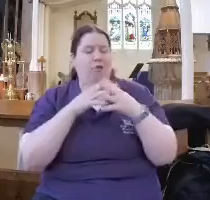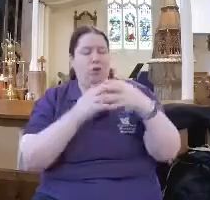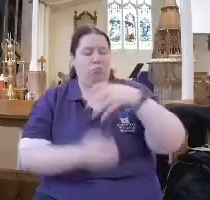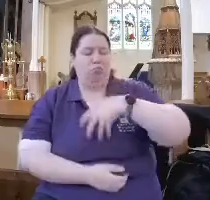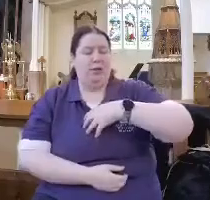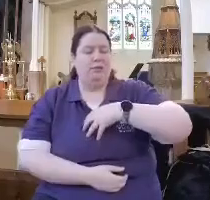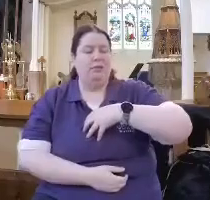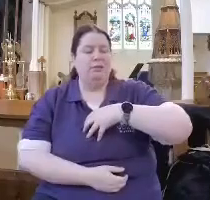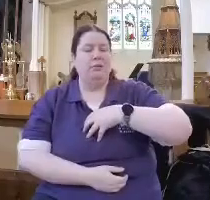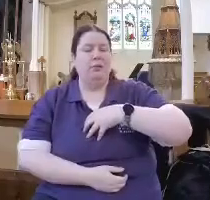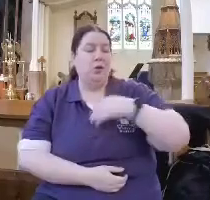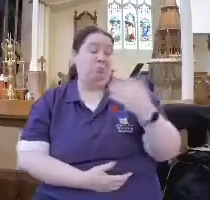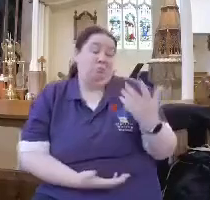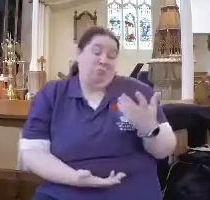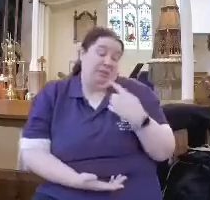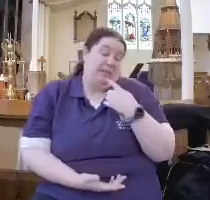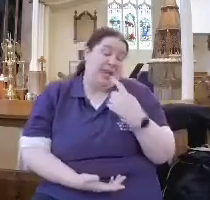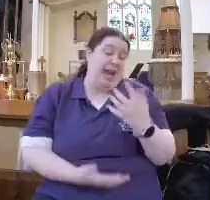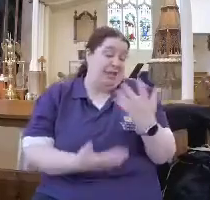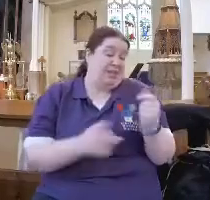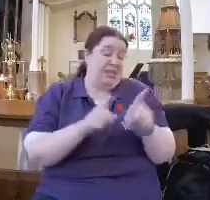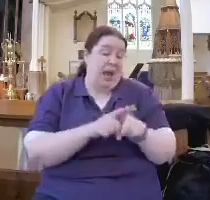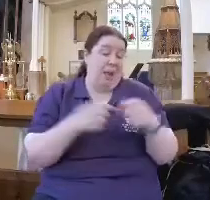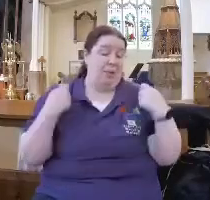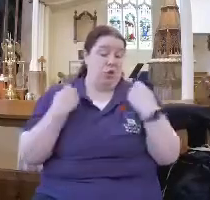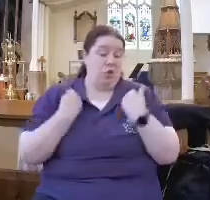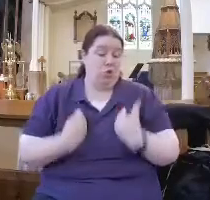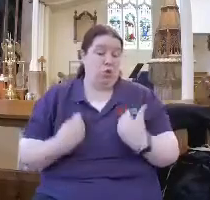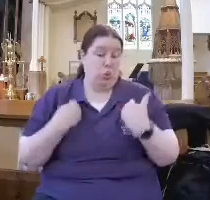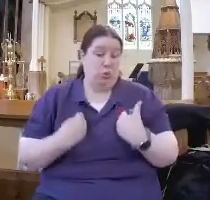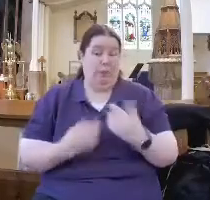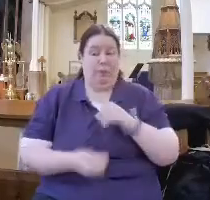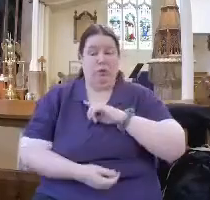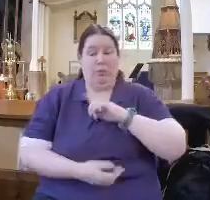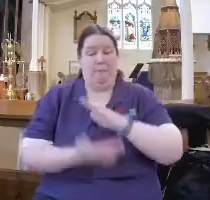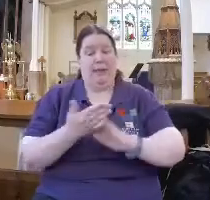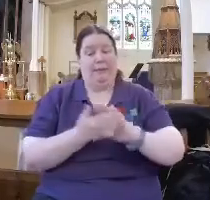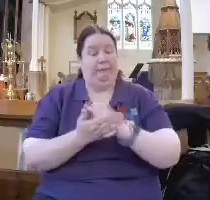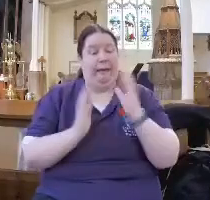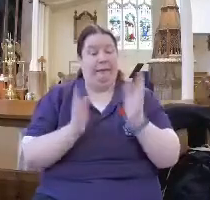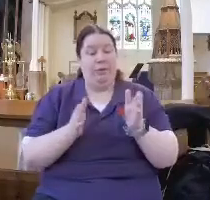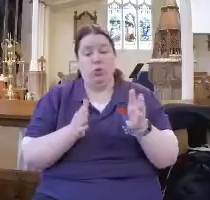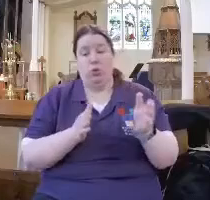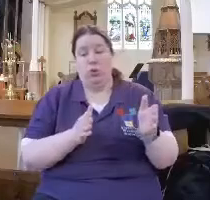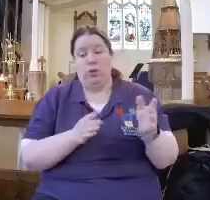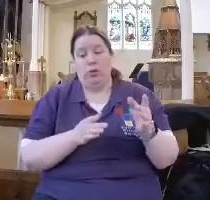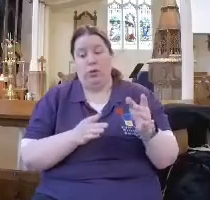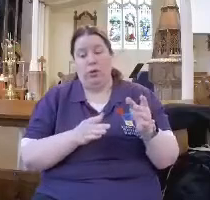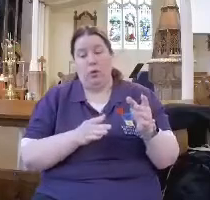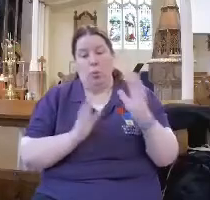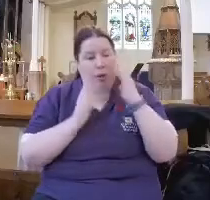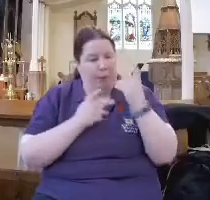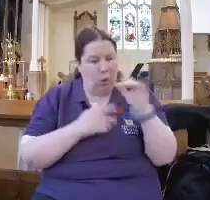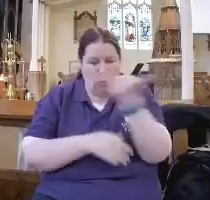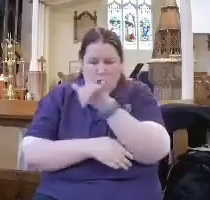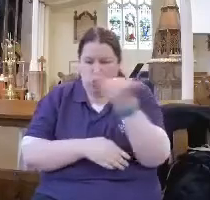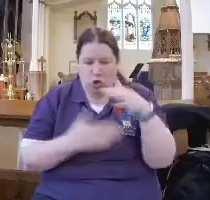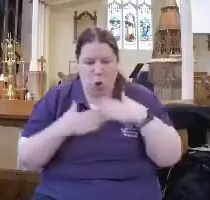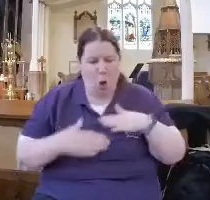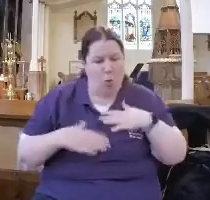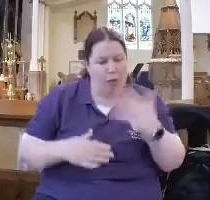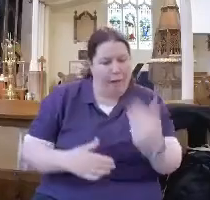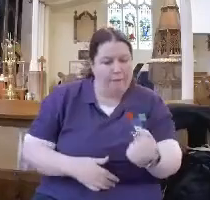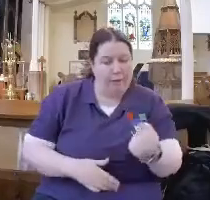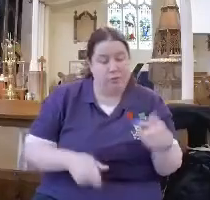suit because he said it saved him having to make a decision. He always wore the same type of suit. And